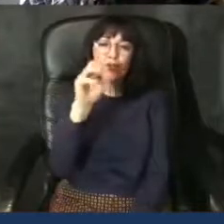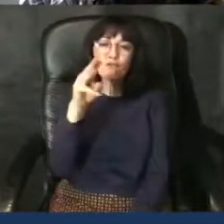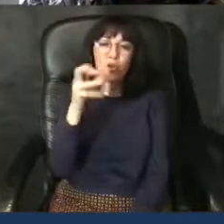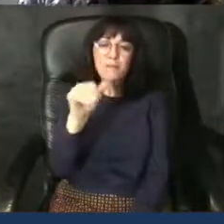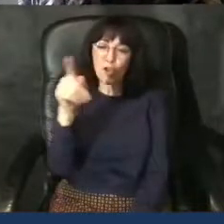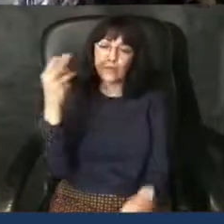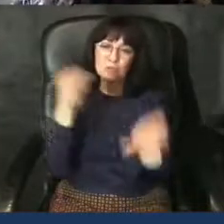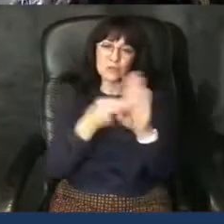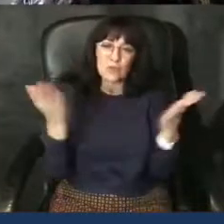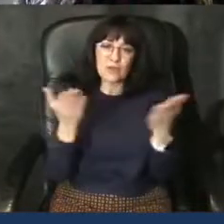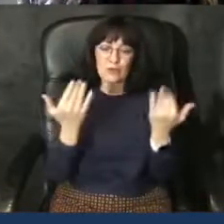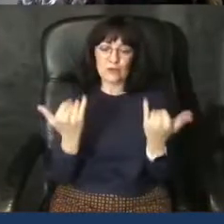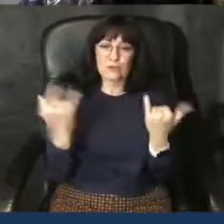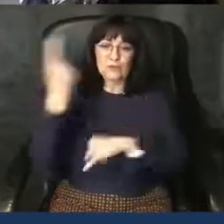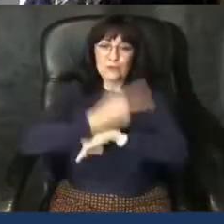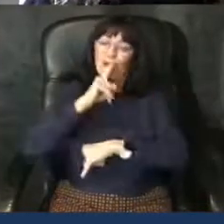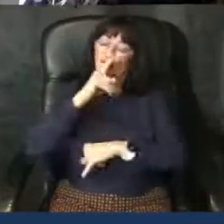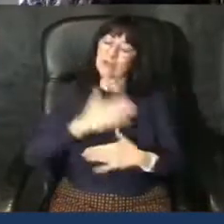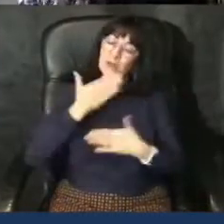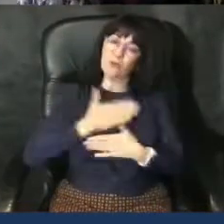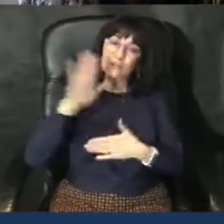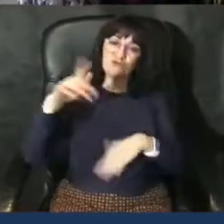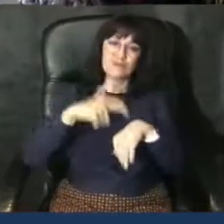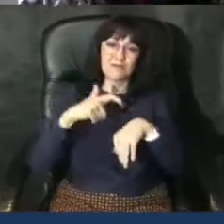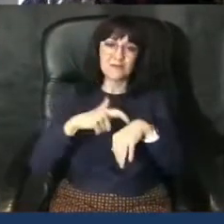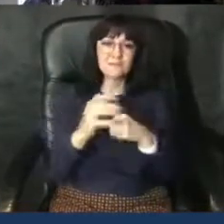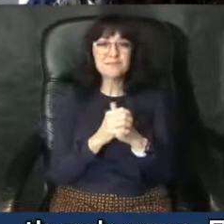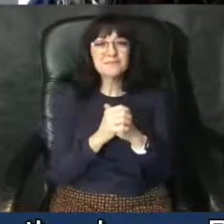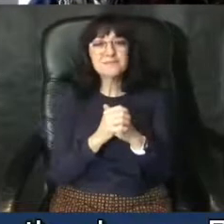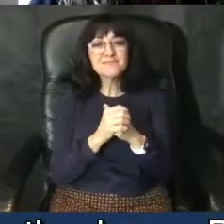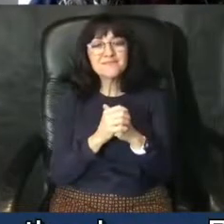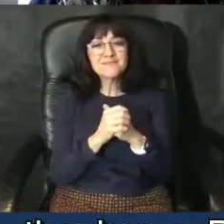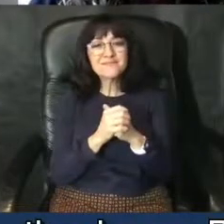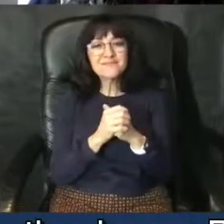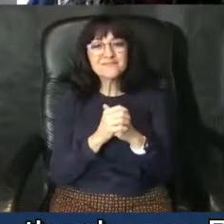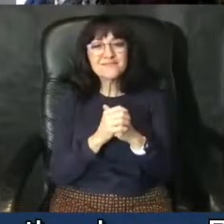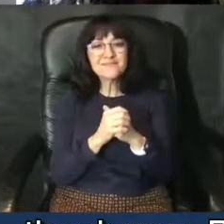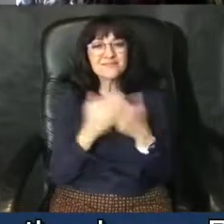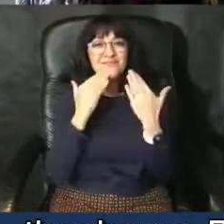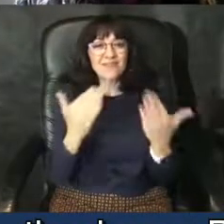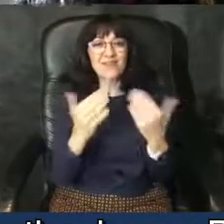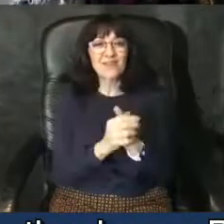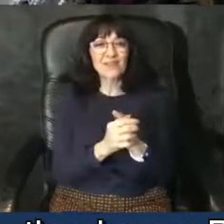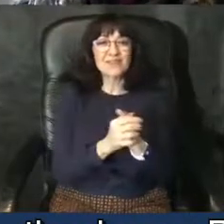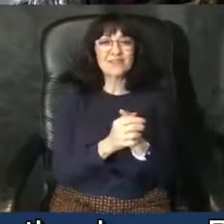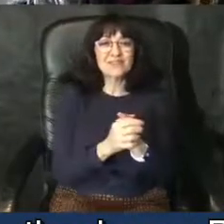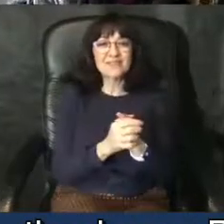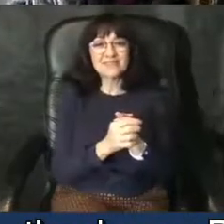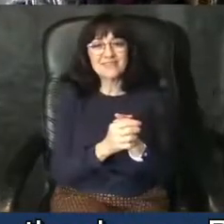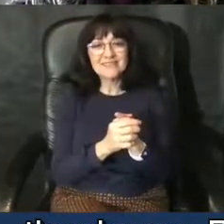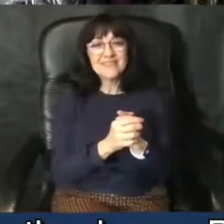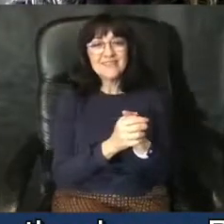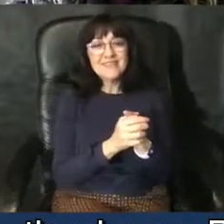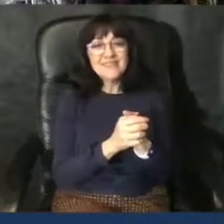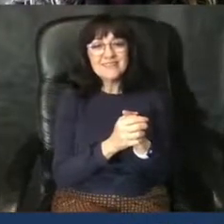today. Really, really appreciate it. And Pamela, thank you. And Pamela, thank you for helping